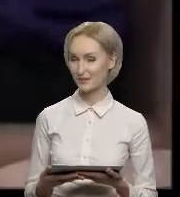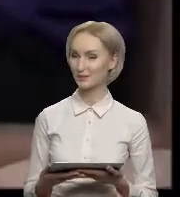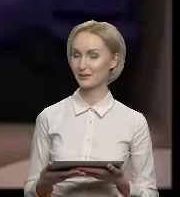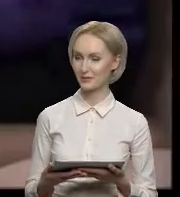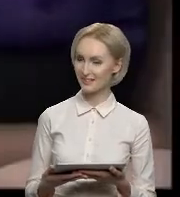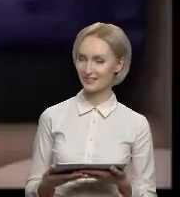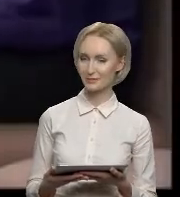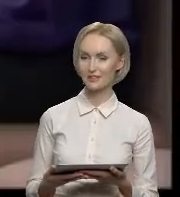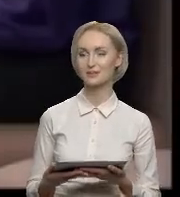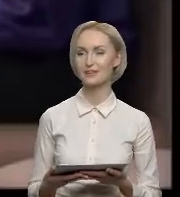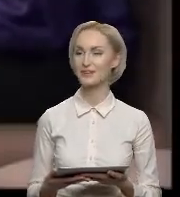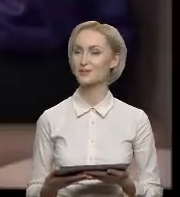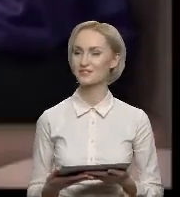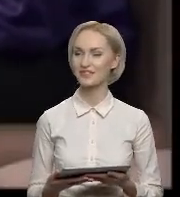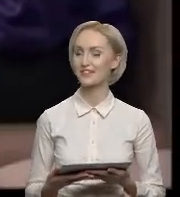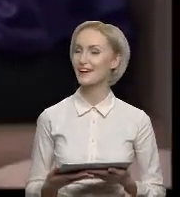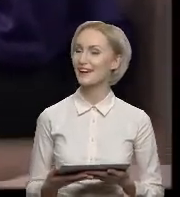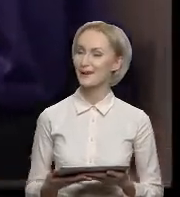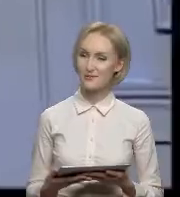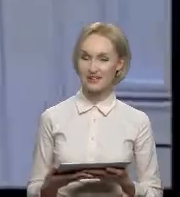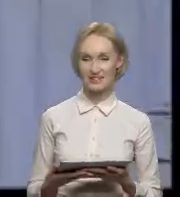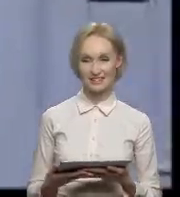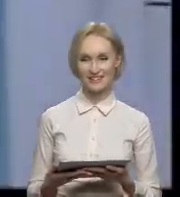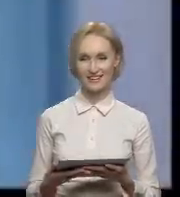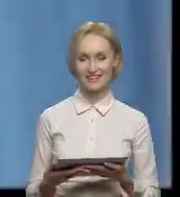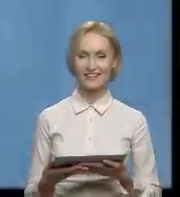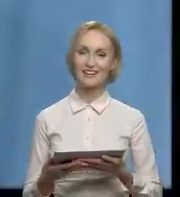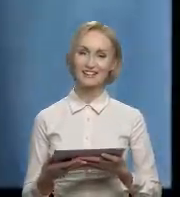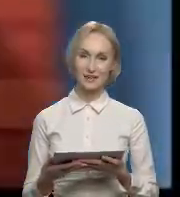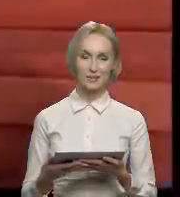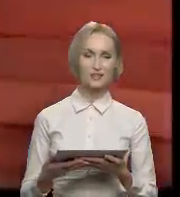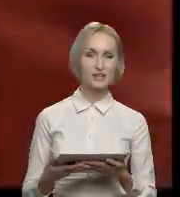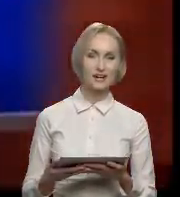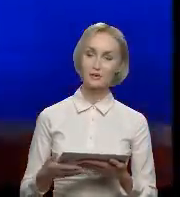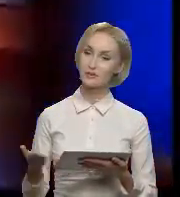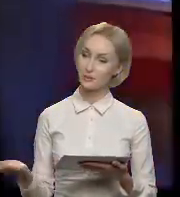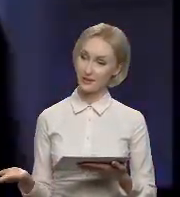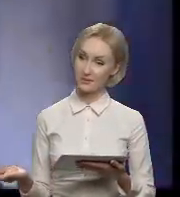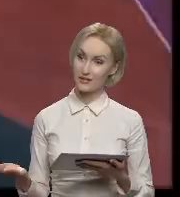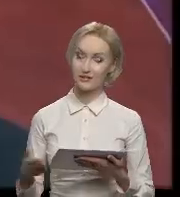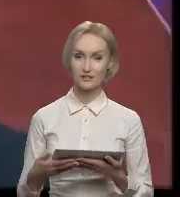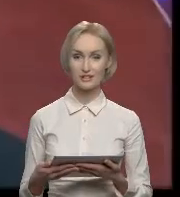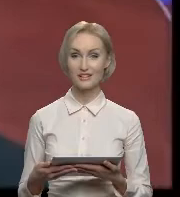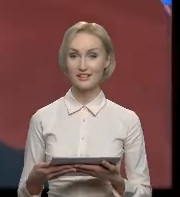out. Let's meet Nene's best friend, Jasmine. Jasmine, come on up.